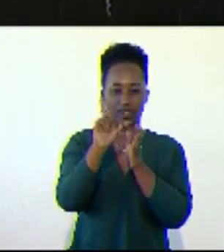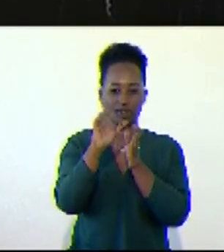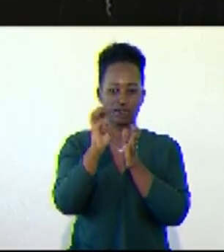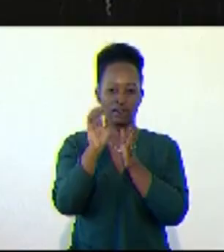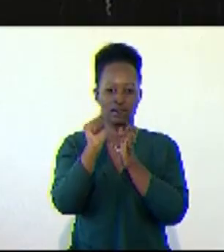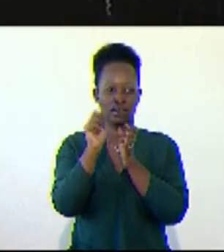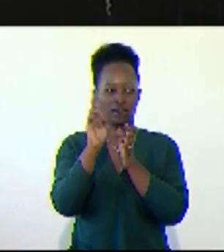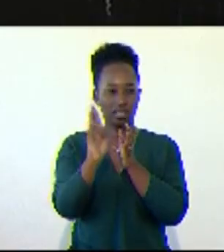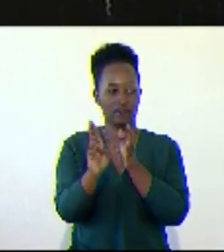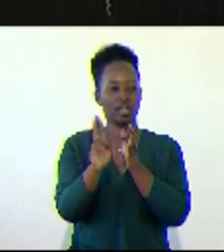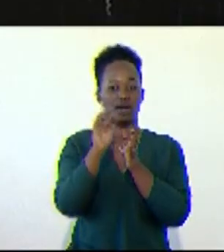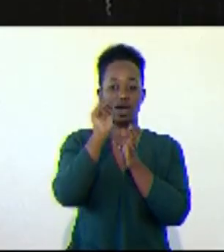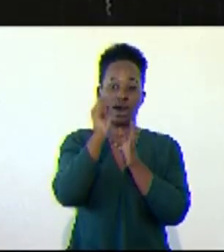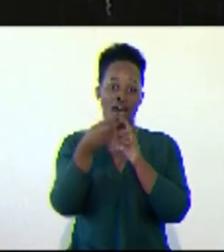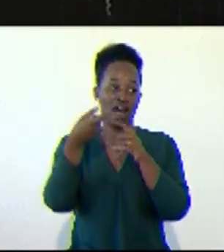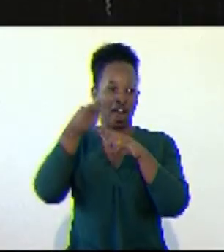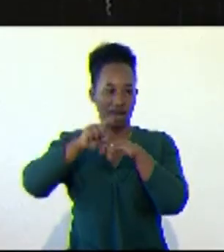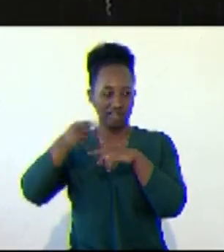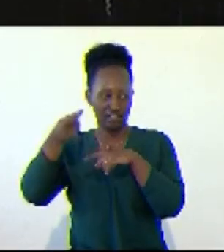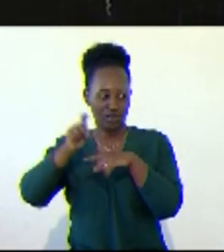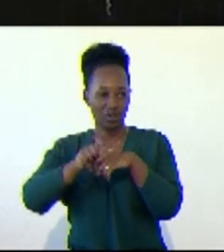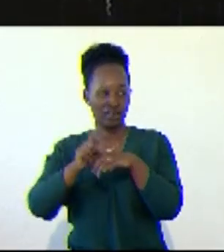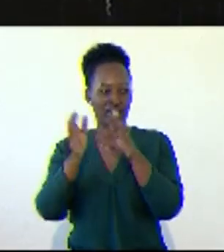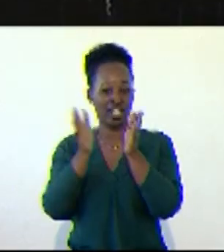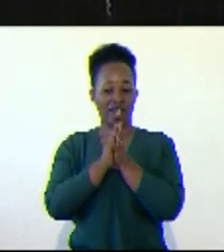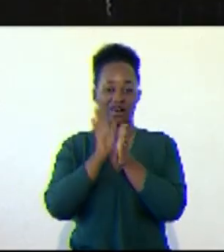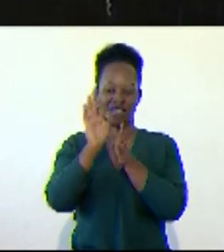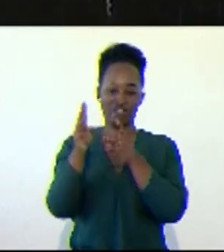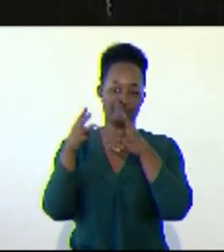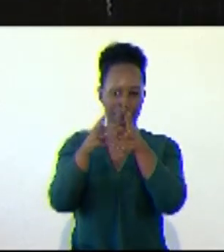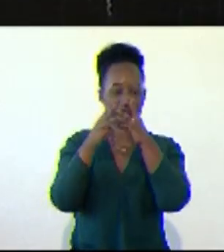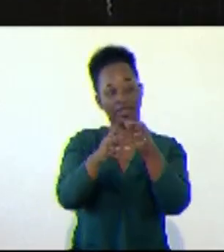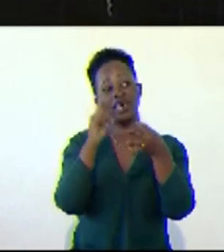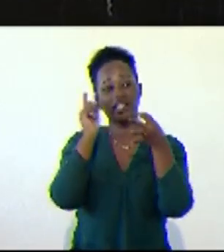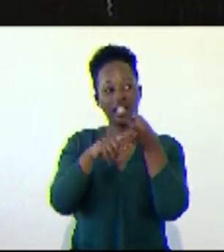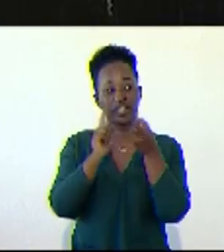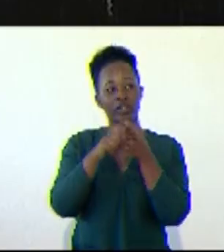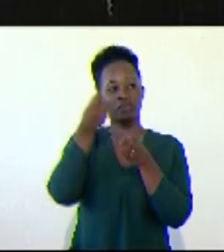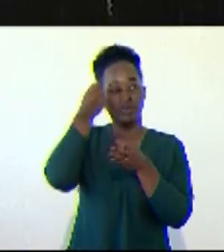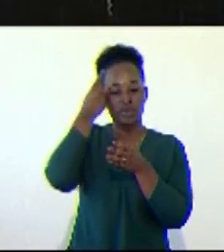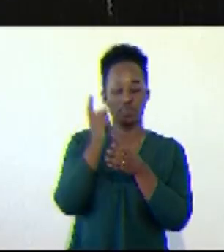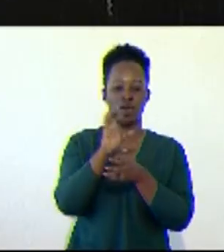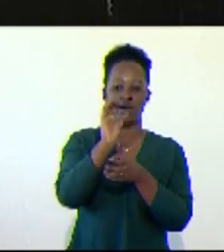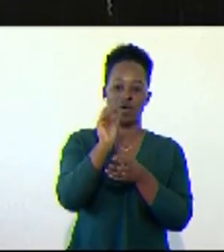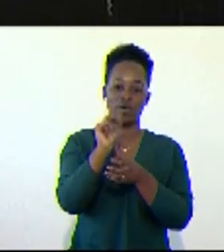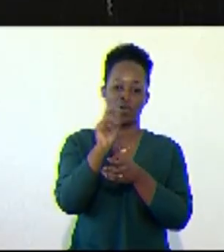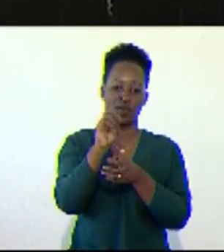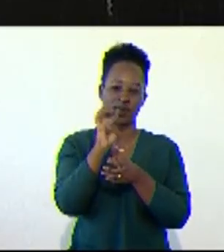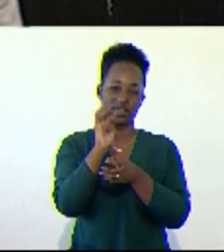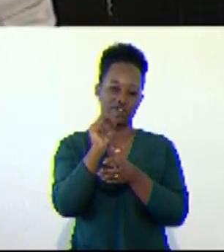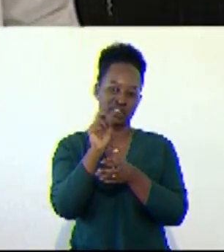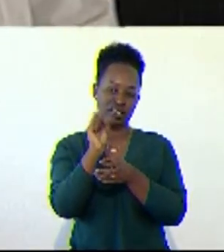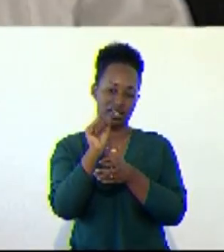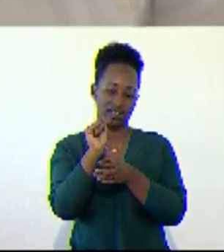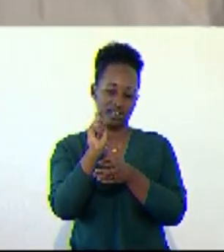And number 3, you should also be able to describe the condensation reactions of carbonyl compounds.